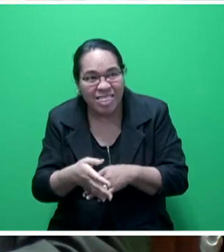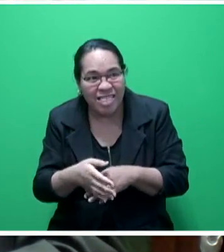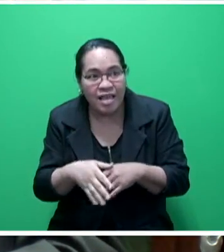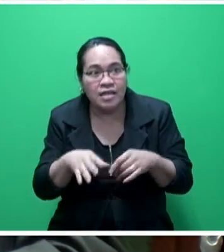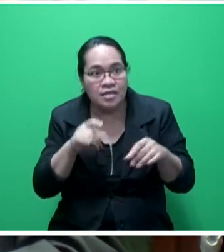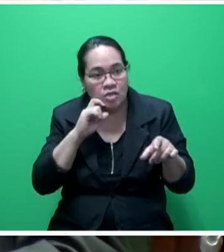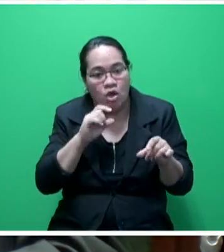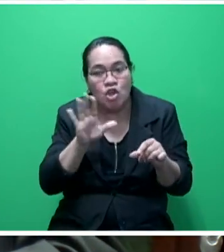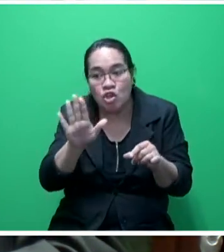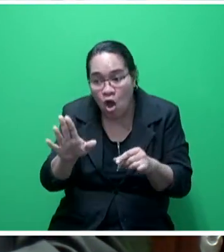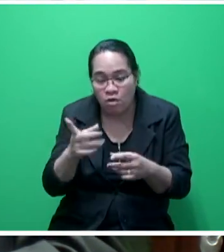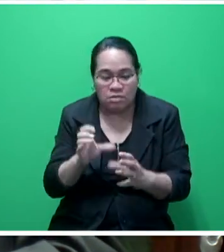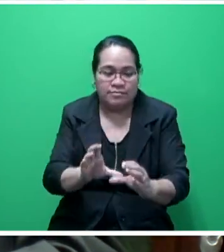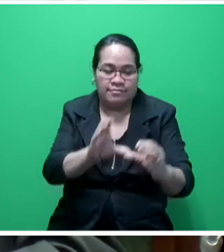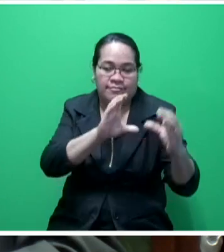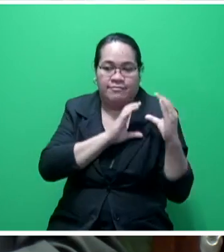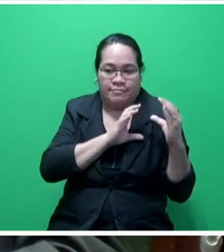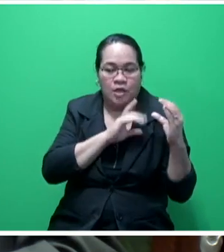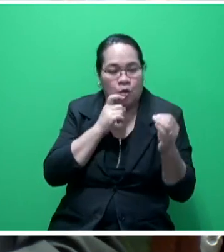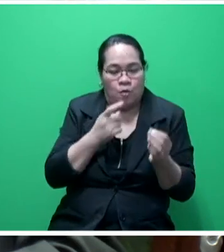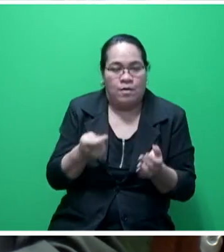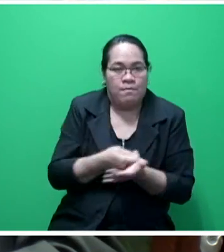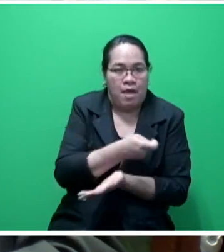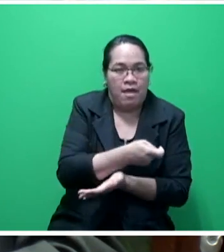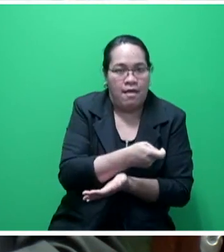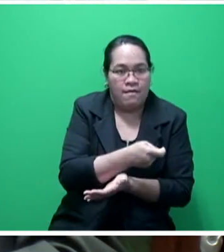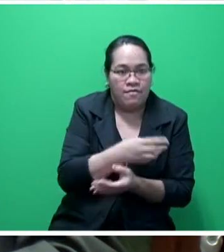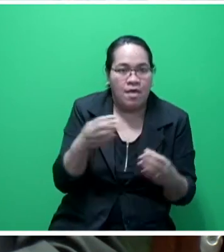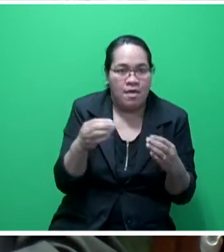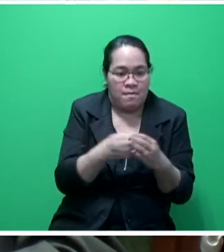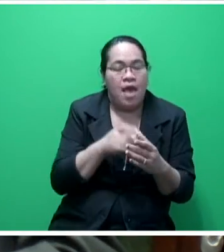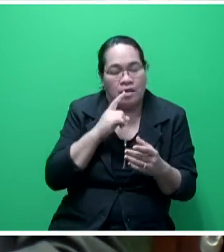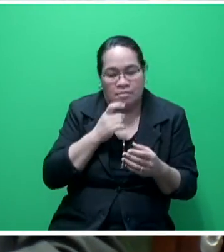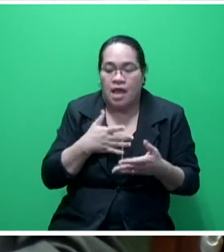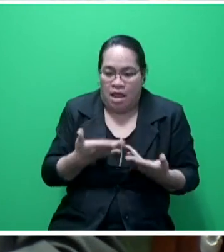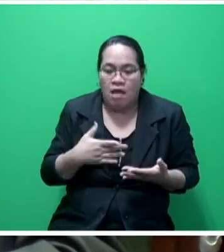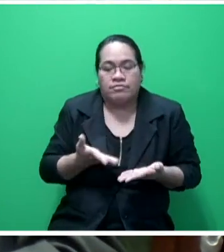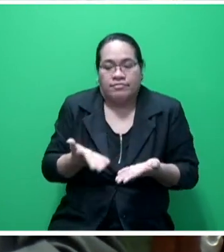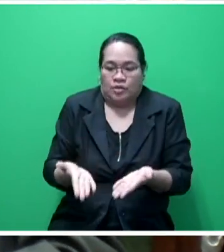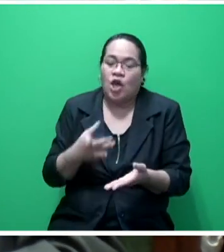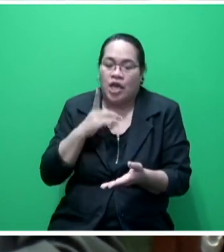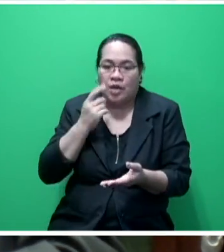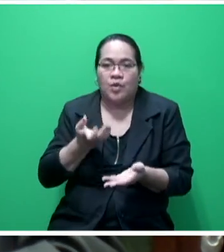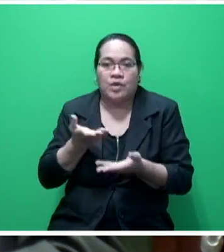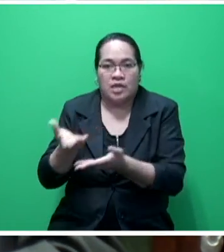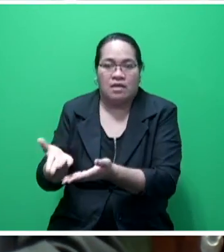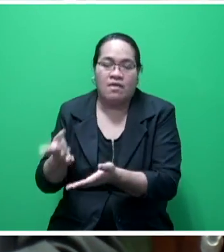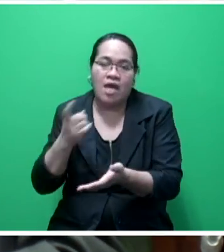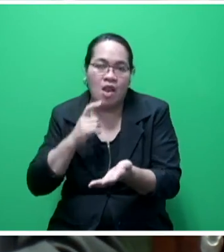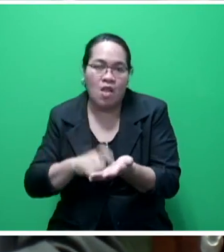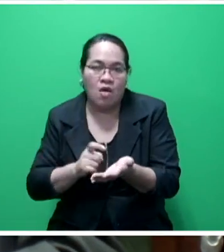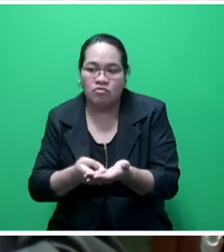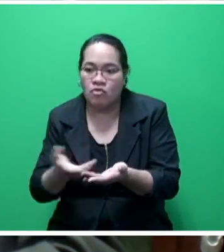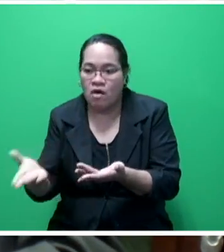over part of your loan, pay 50% of the loan. So banks actually are a lot more willing to lend to those